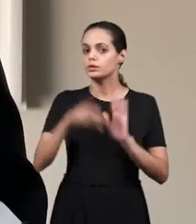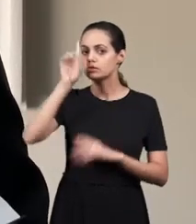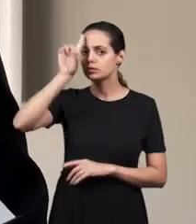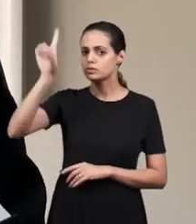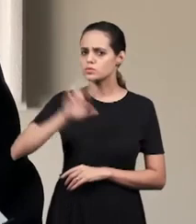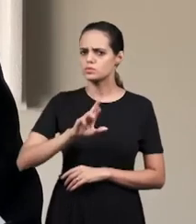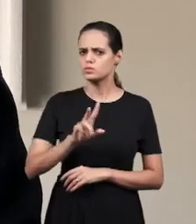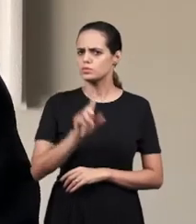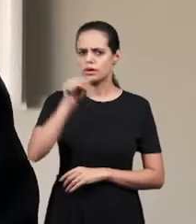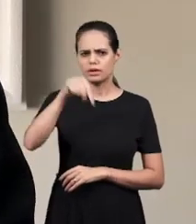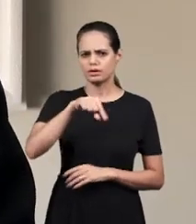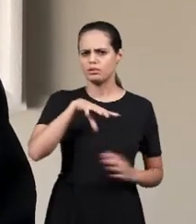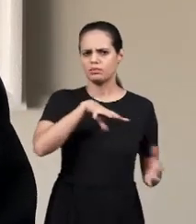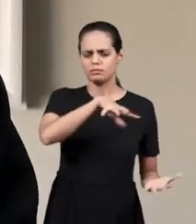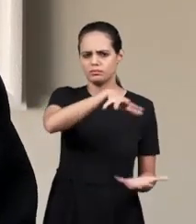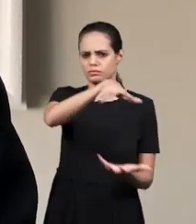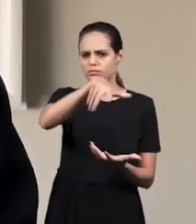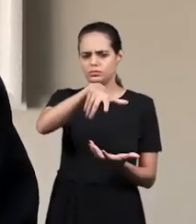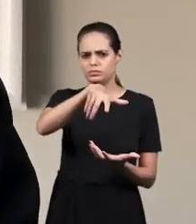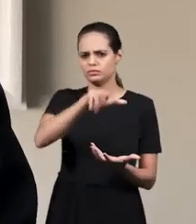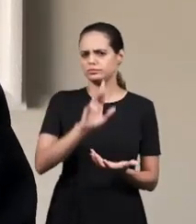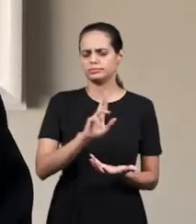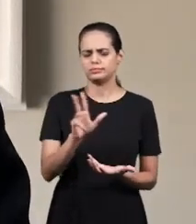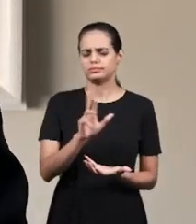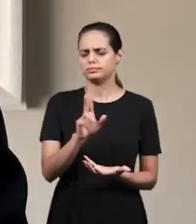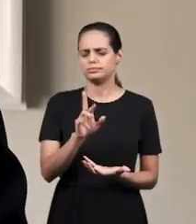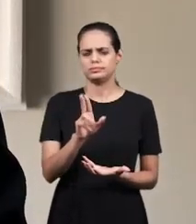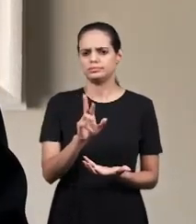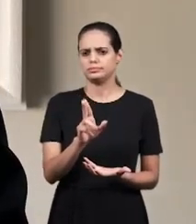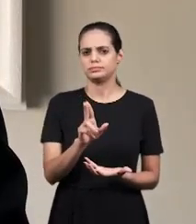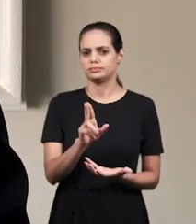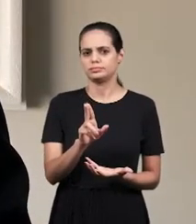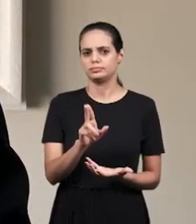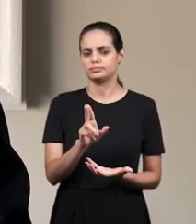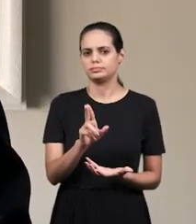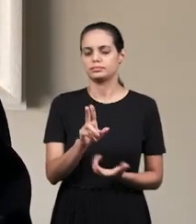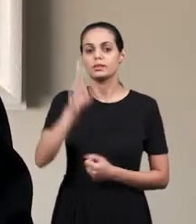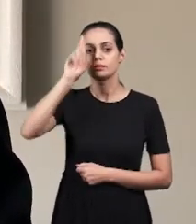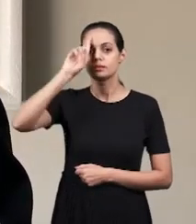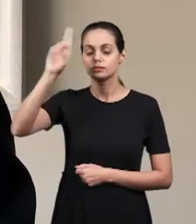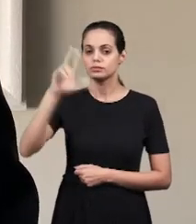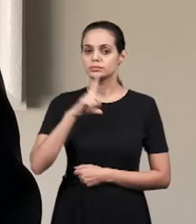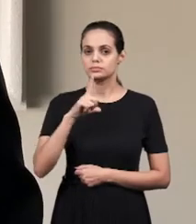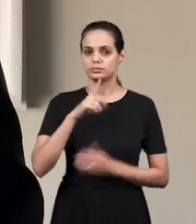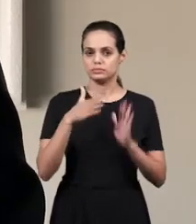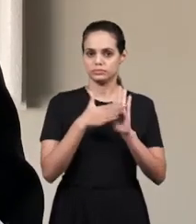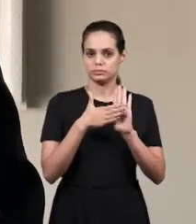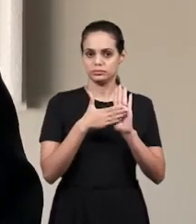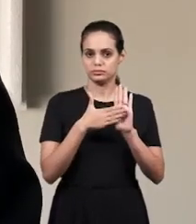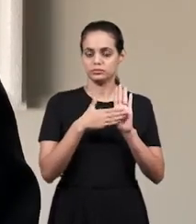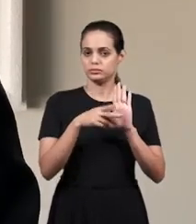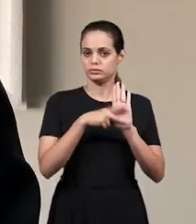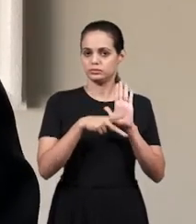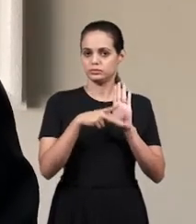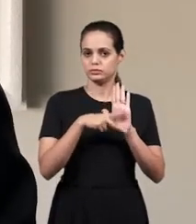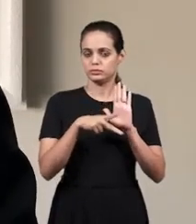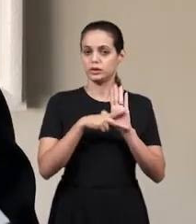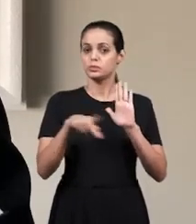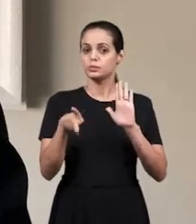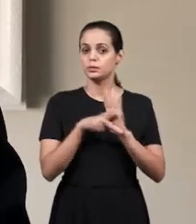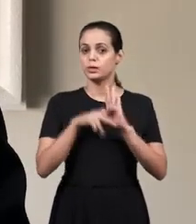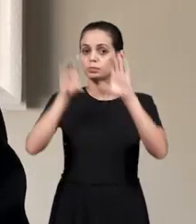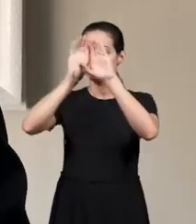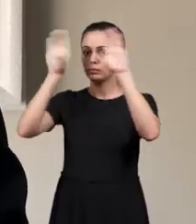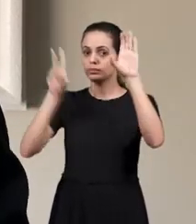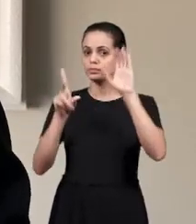not establish a material kingdom here on this earth. But what God has for us is a spiritual kingdom, a promise of eternal life,